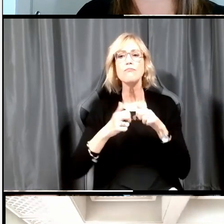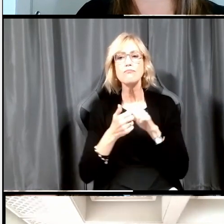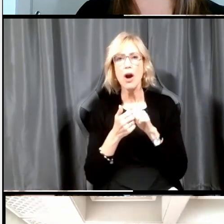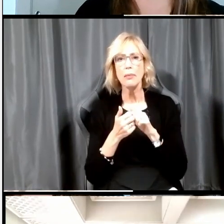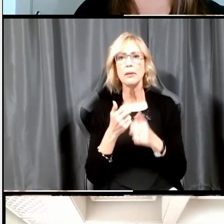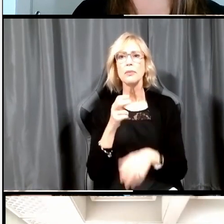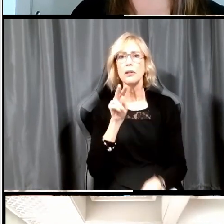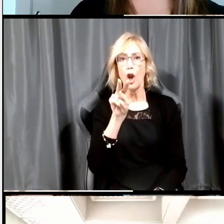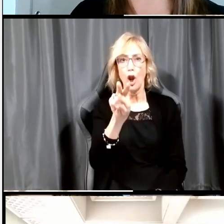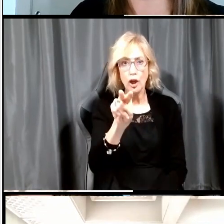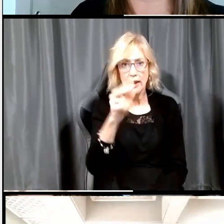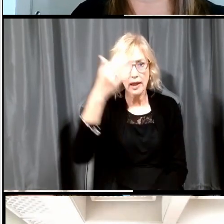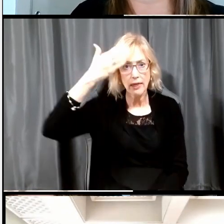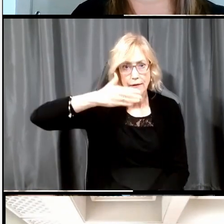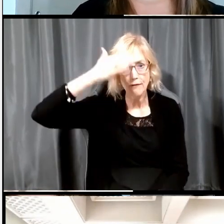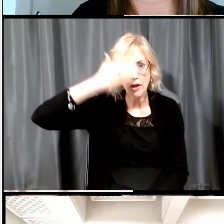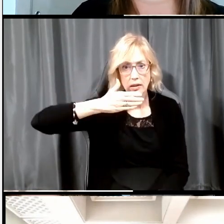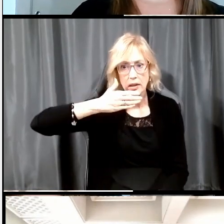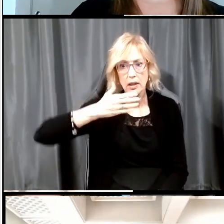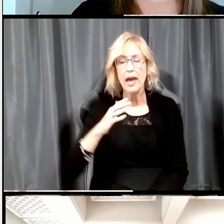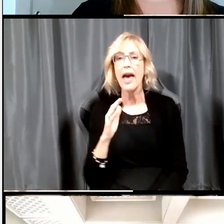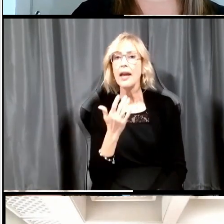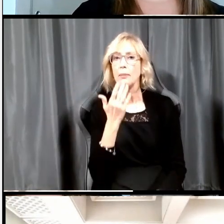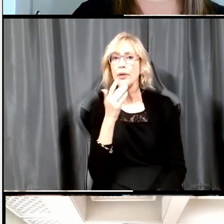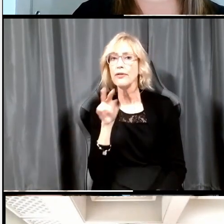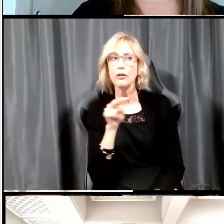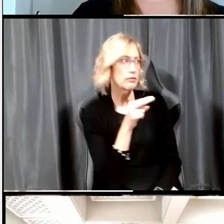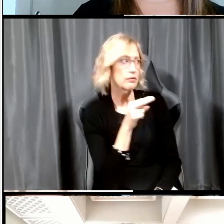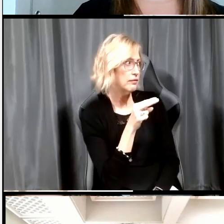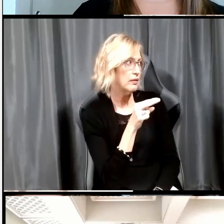the front of their face and would prefer this way as well. So